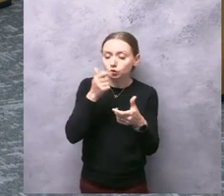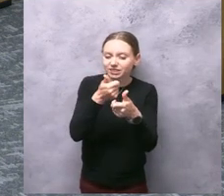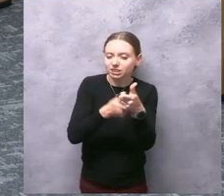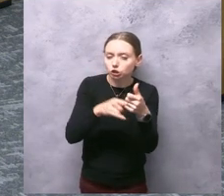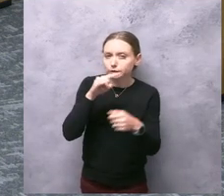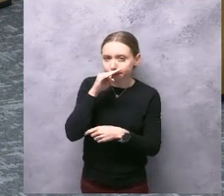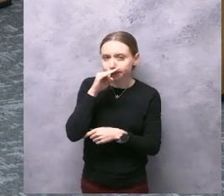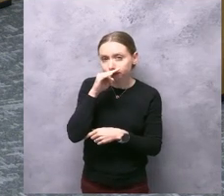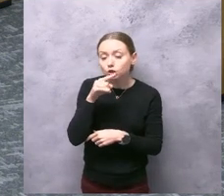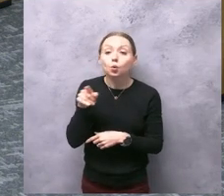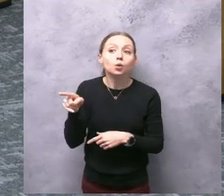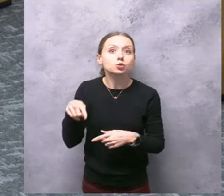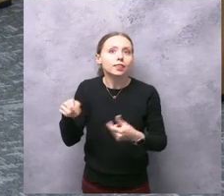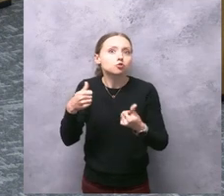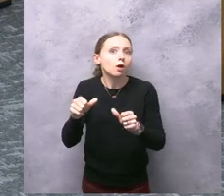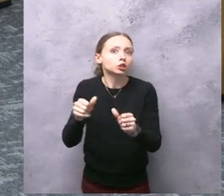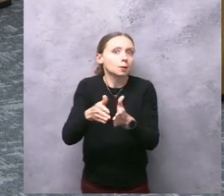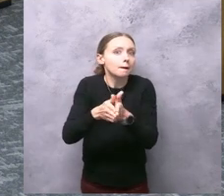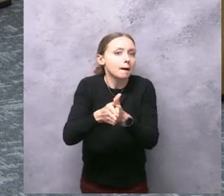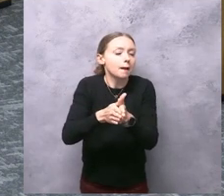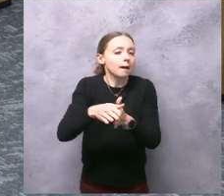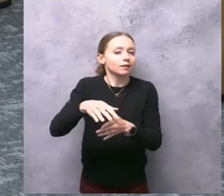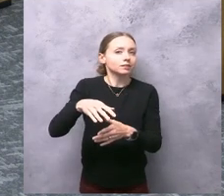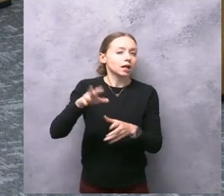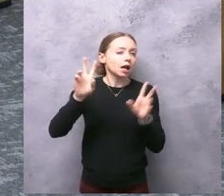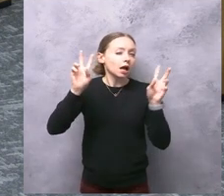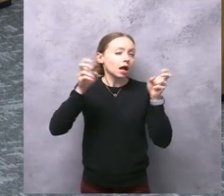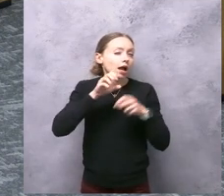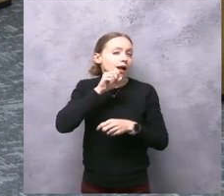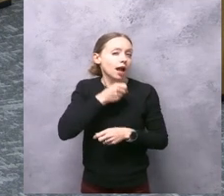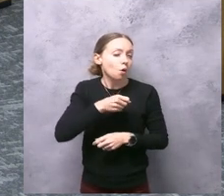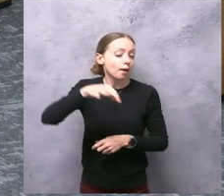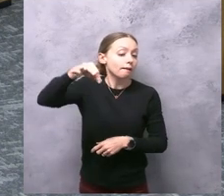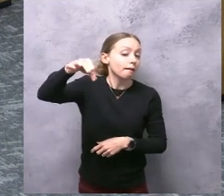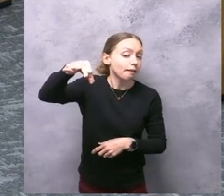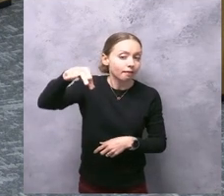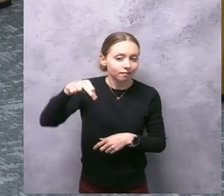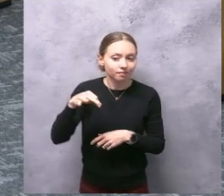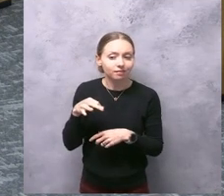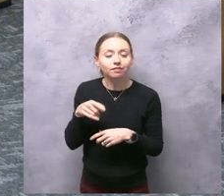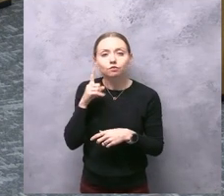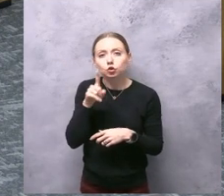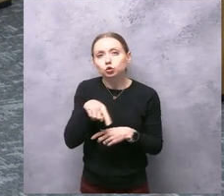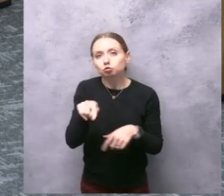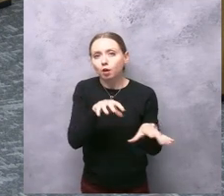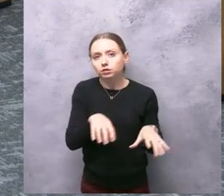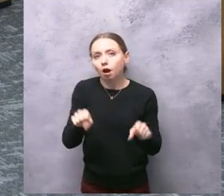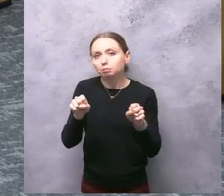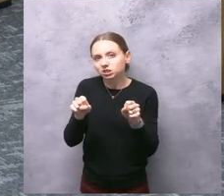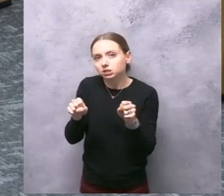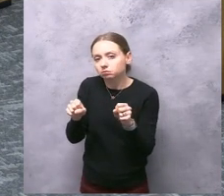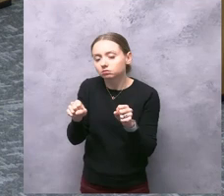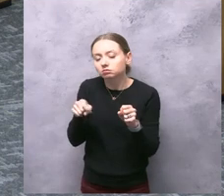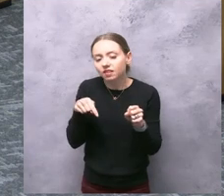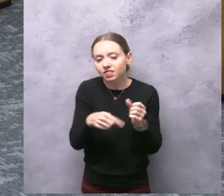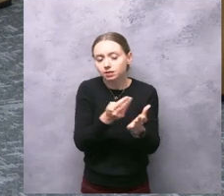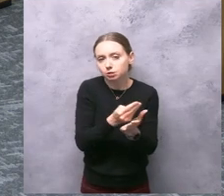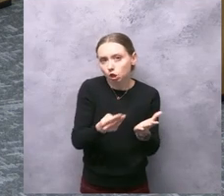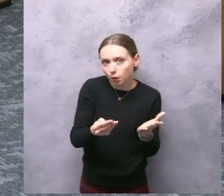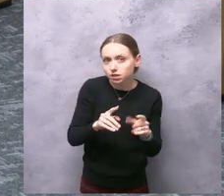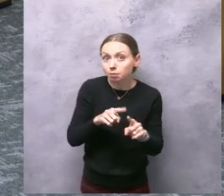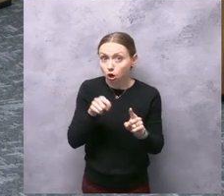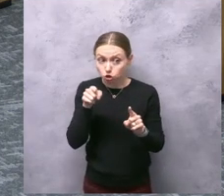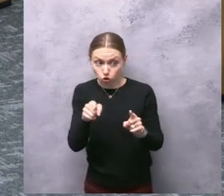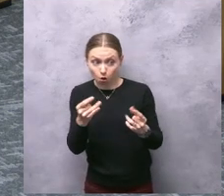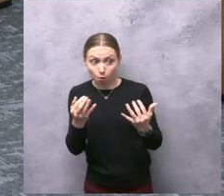adopt the state board adopted materials under 1605, but you're waiting for us to adopt some materials so that